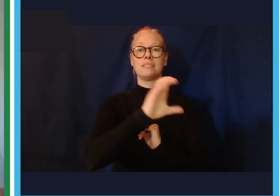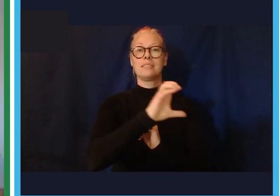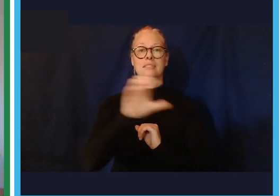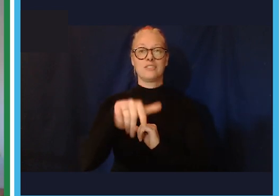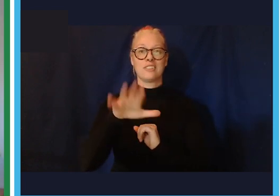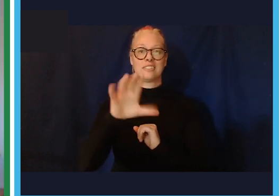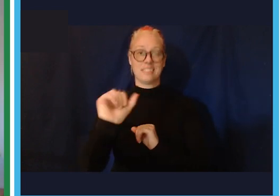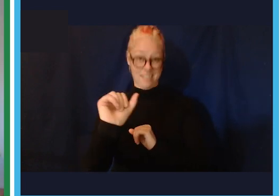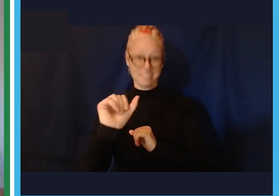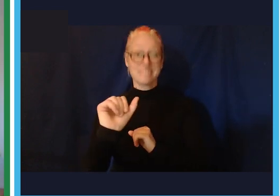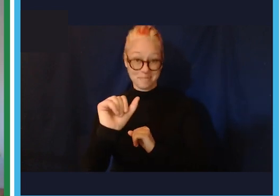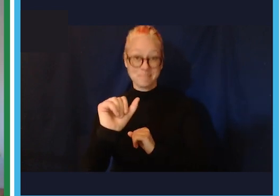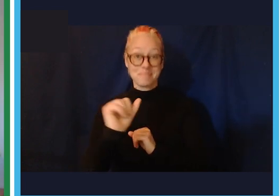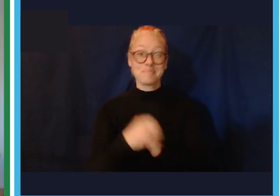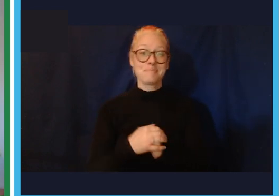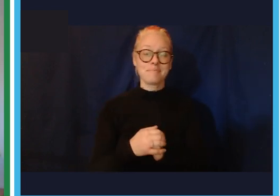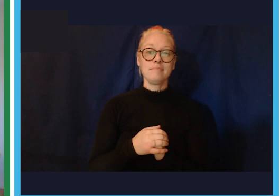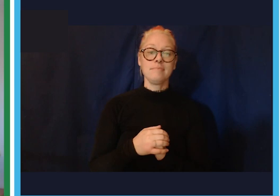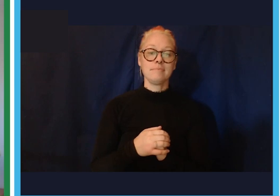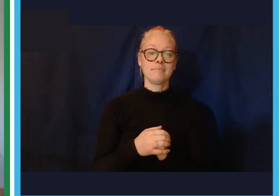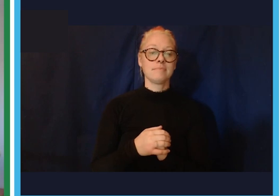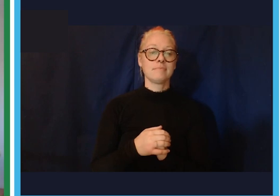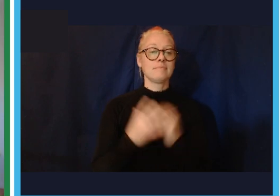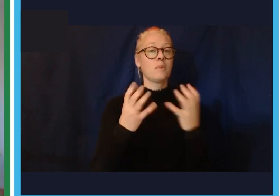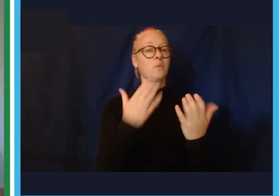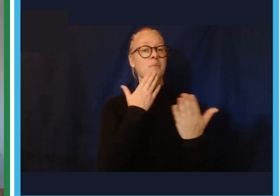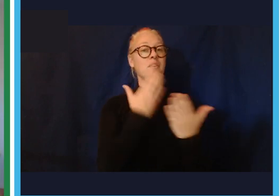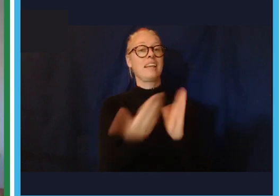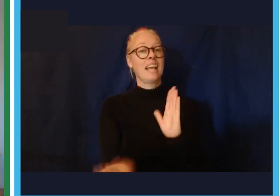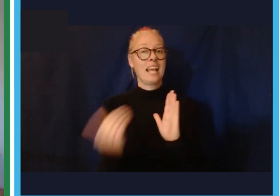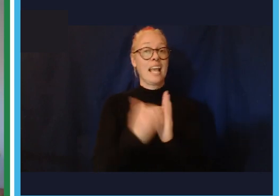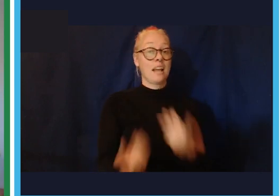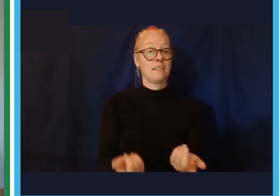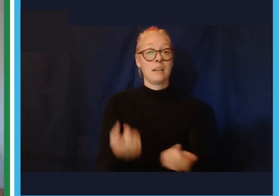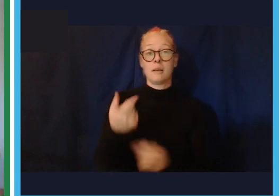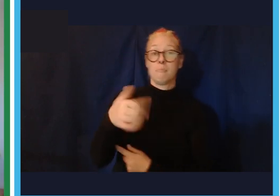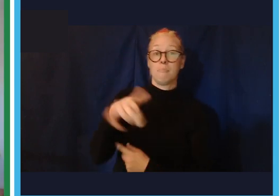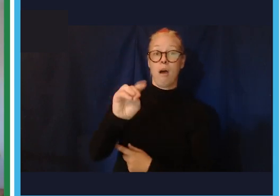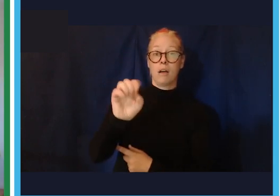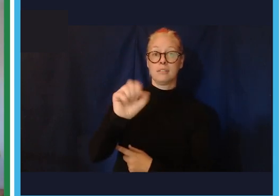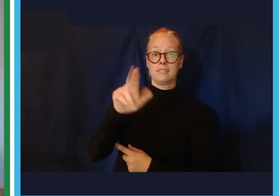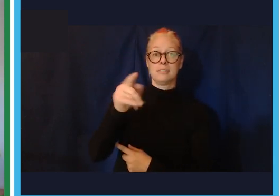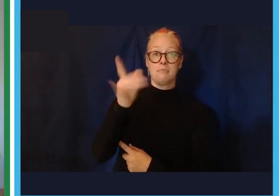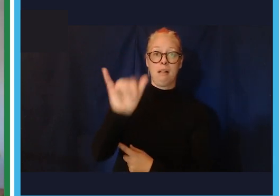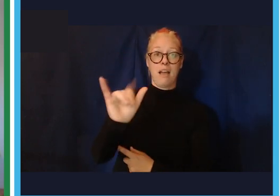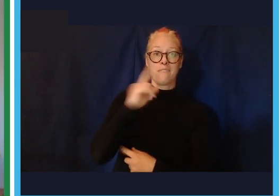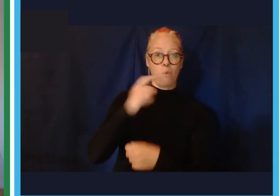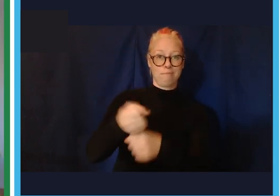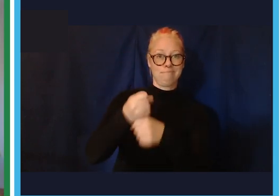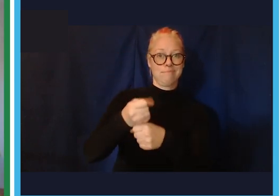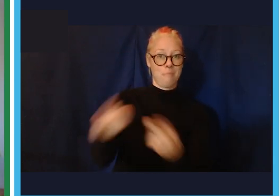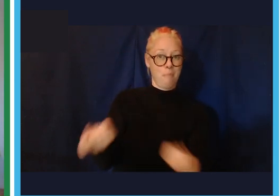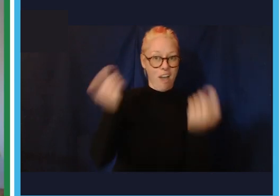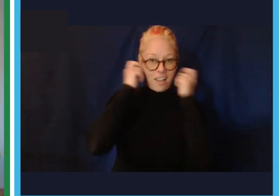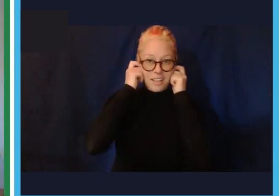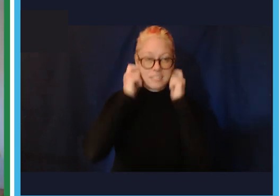for sponsoring our ASL, and Maple Communications for providing the ASL.